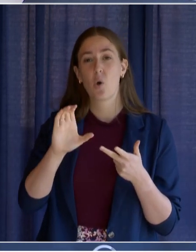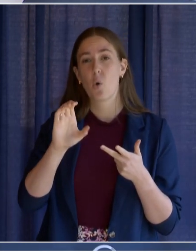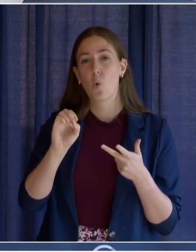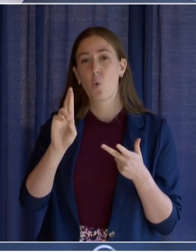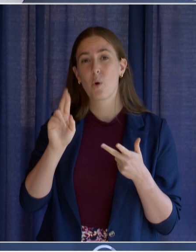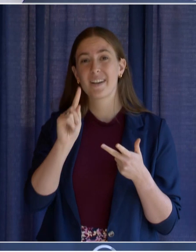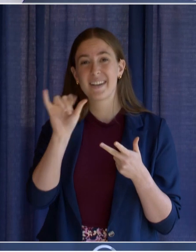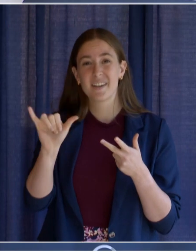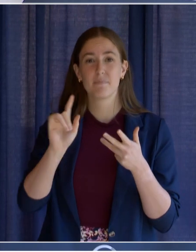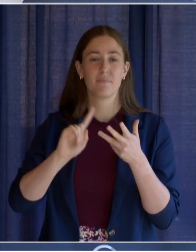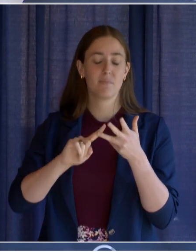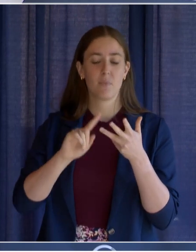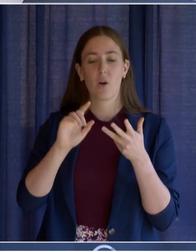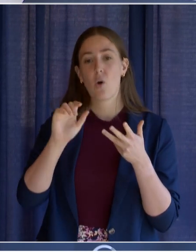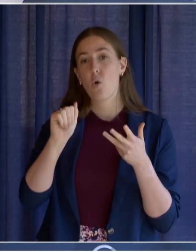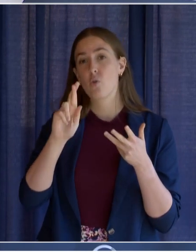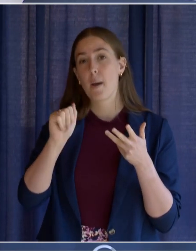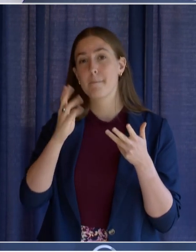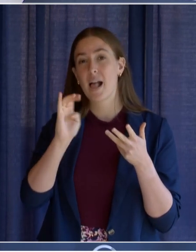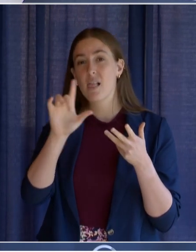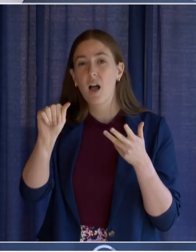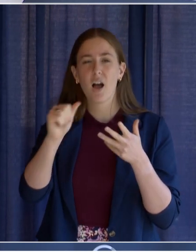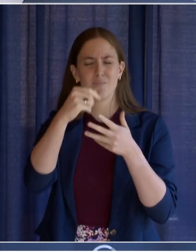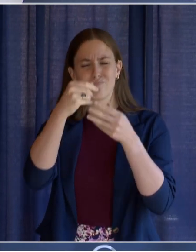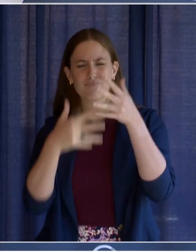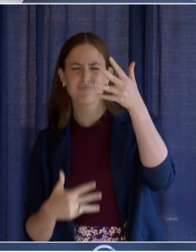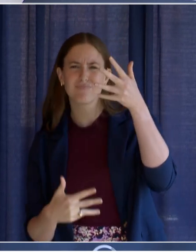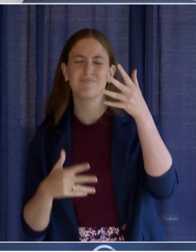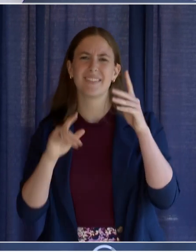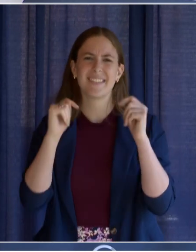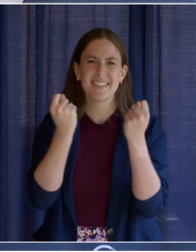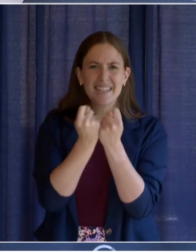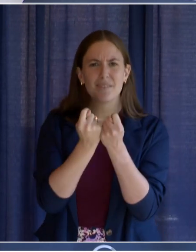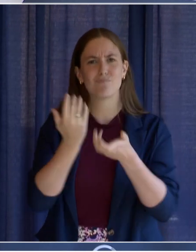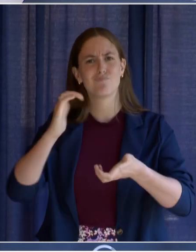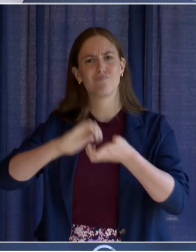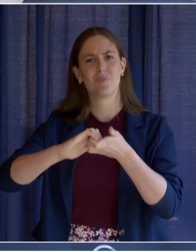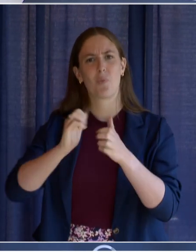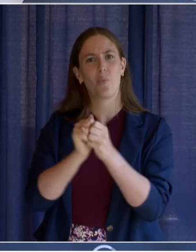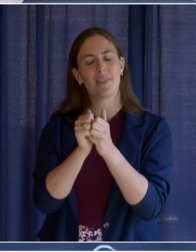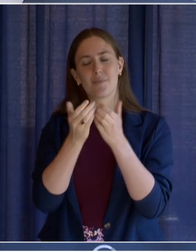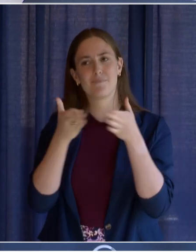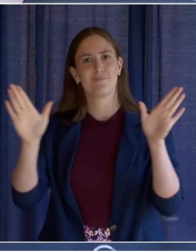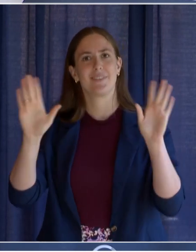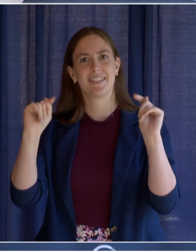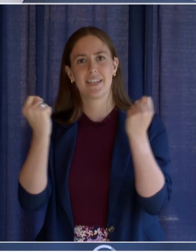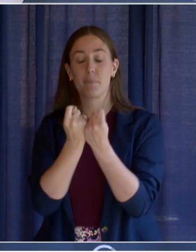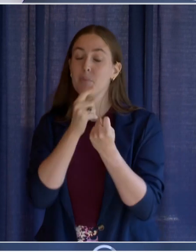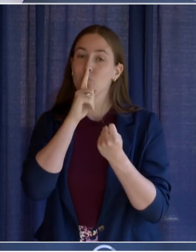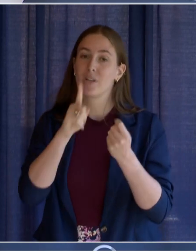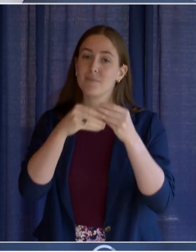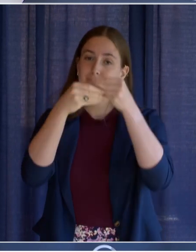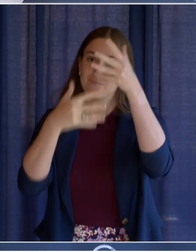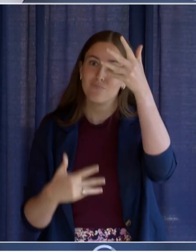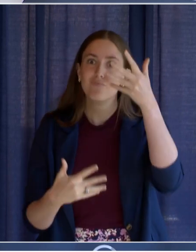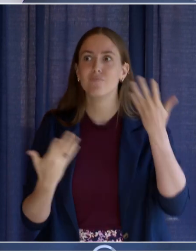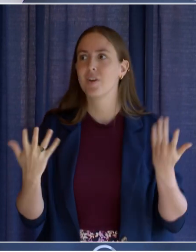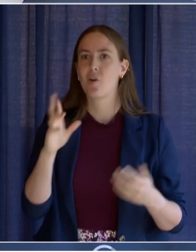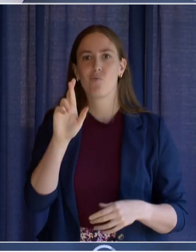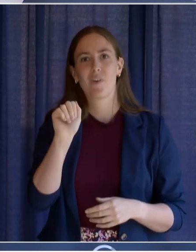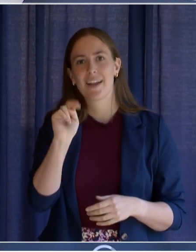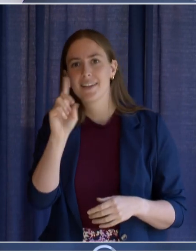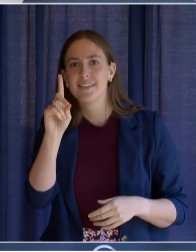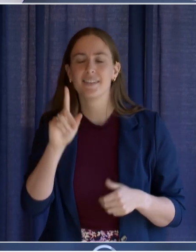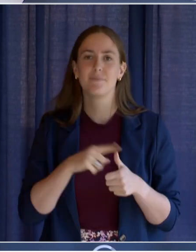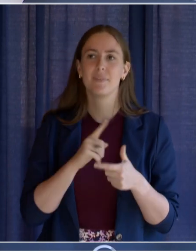whole host of people partnering with the broader Virtru team. It's a pretty crazy list. It's Rand,